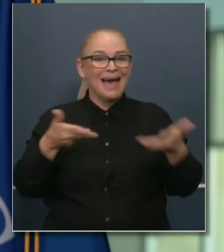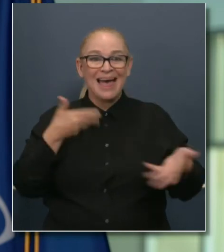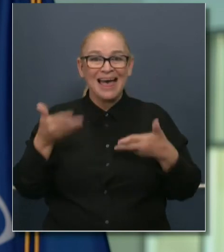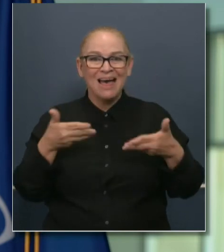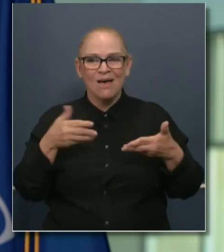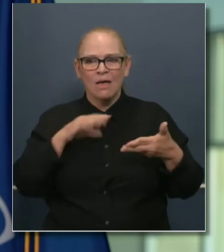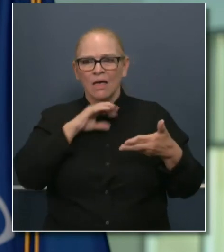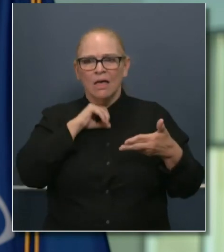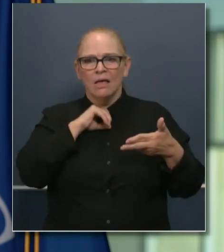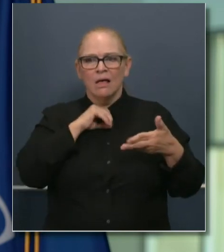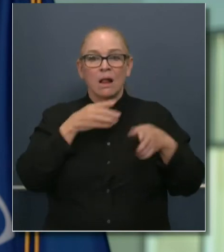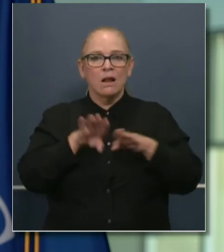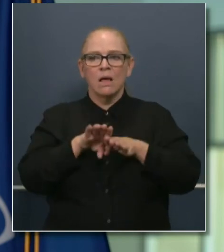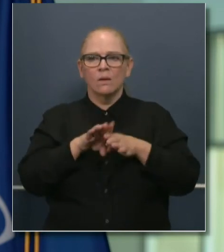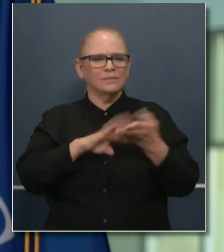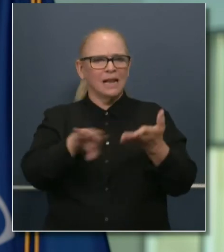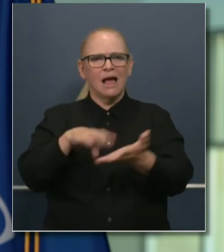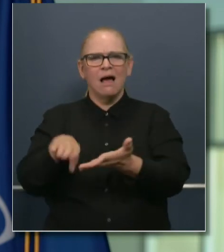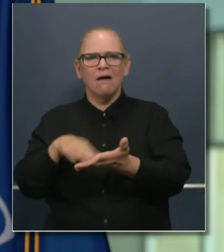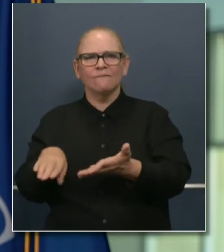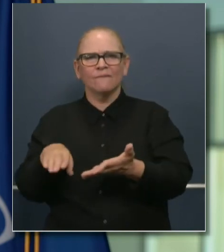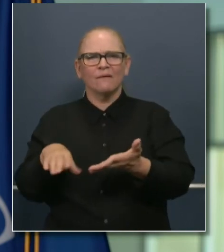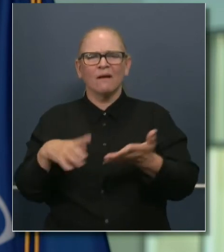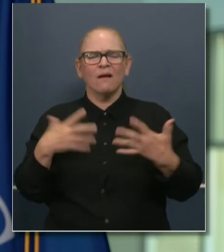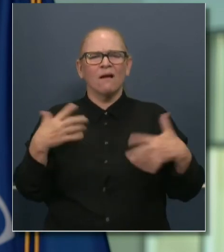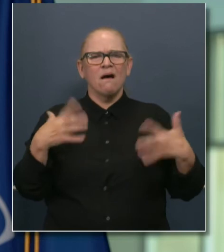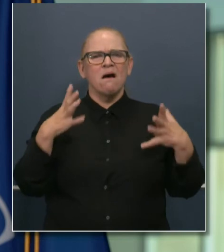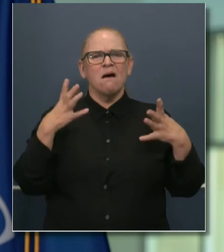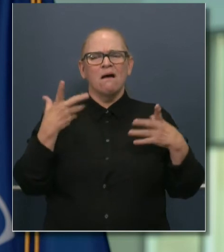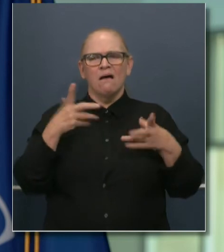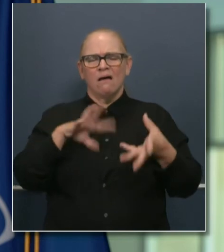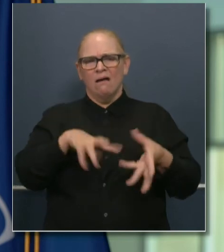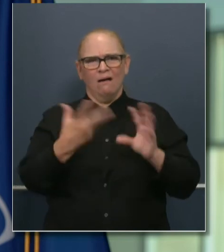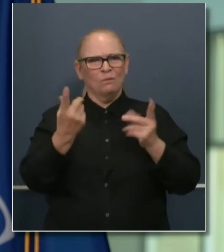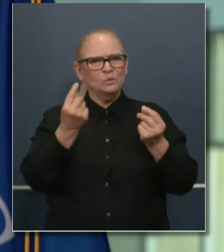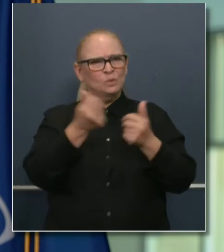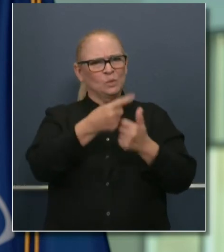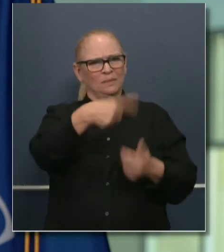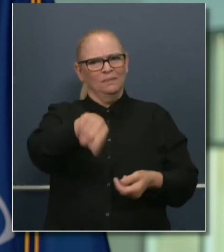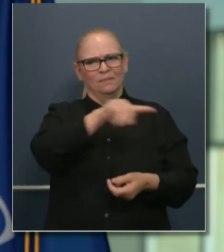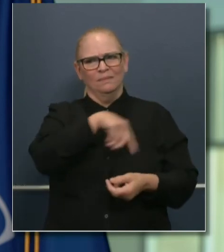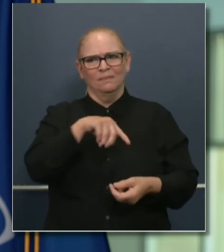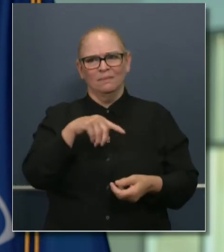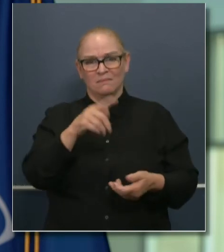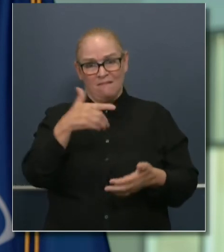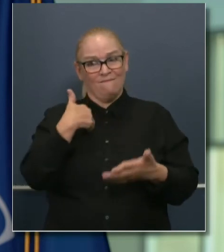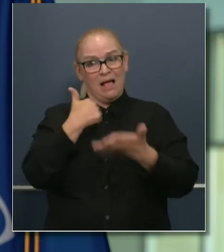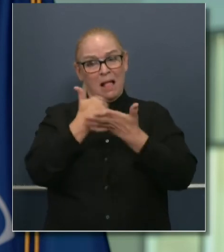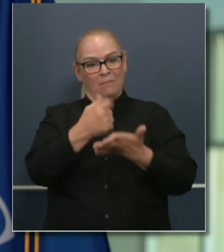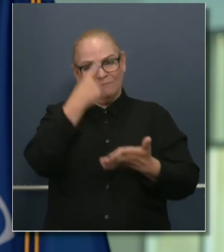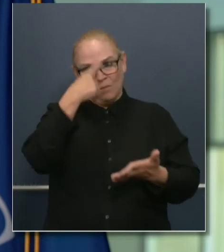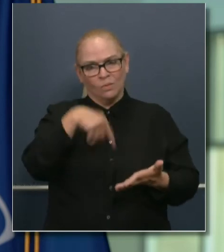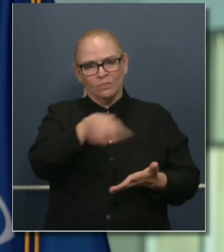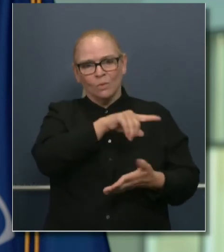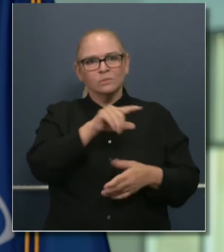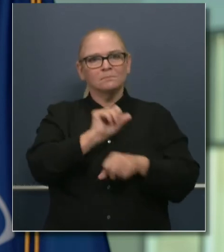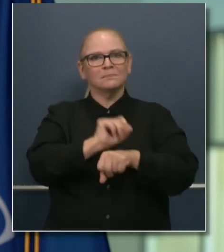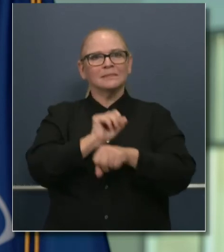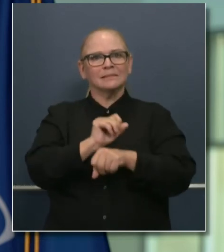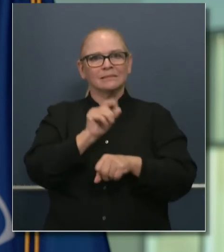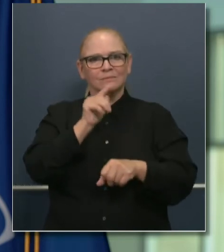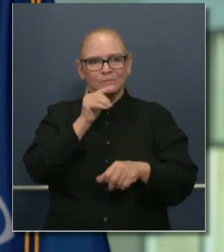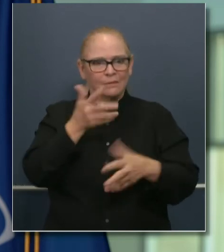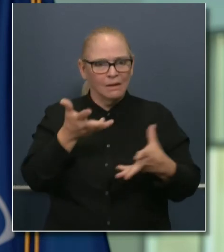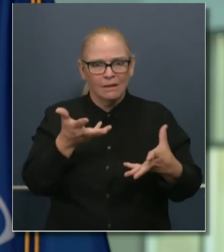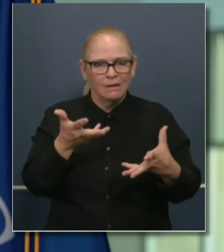of them, that they can survive. What do you say to those people, and is there any kind of help available to them? Yeah, well, we've provided an